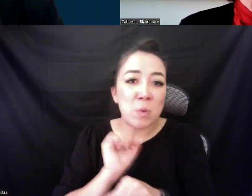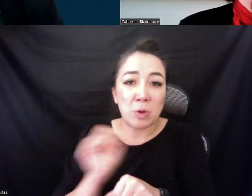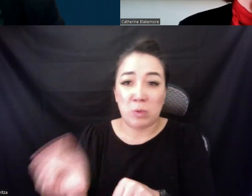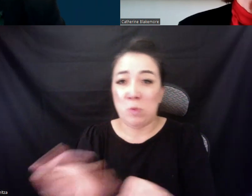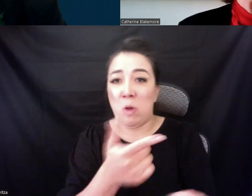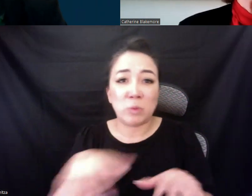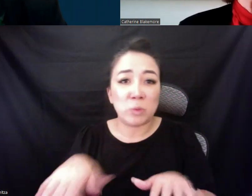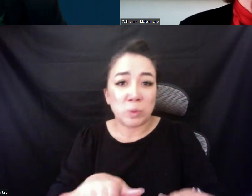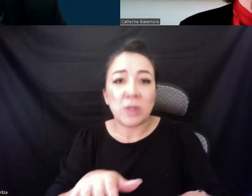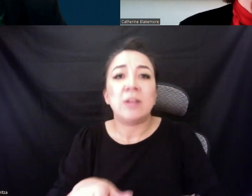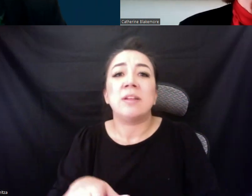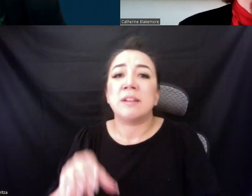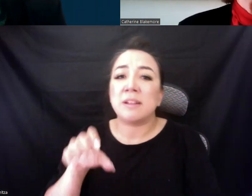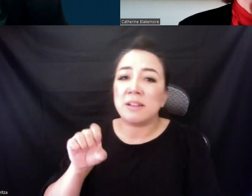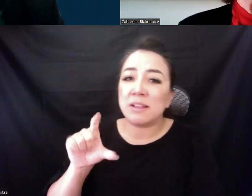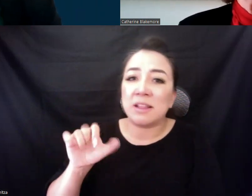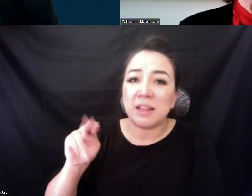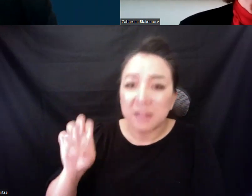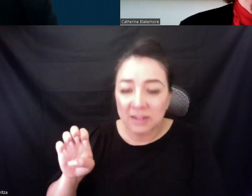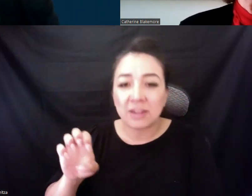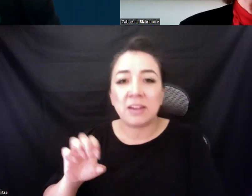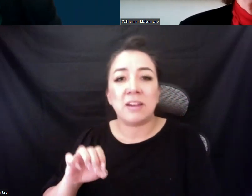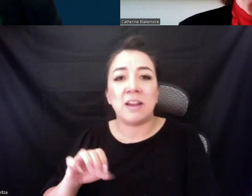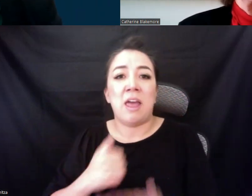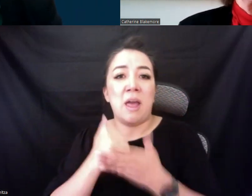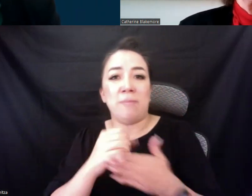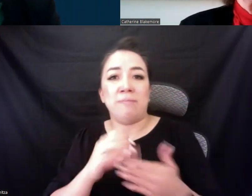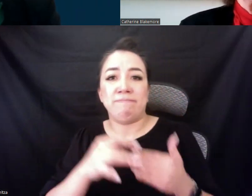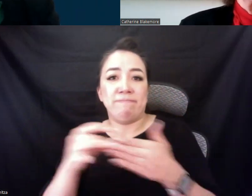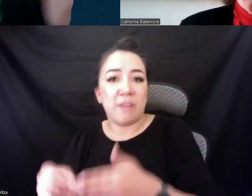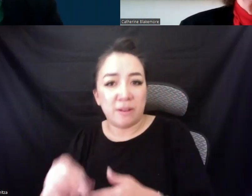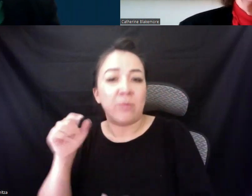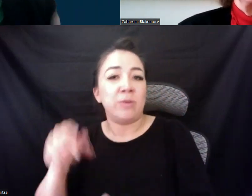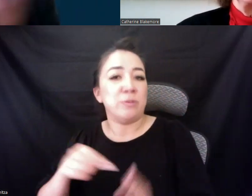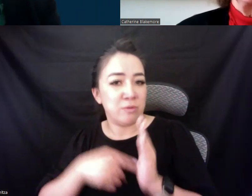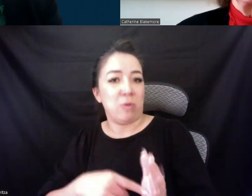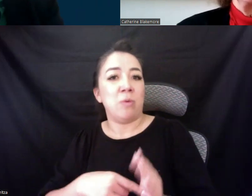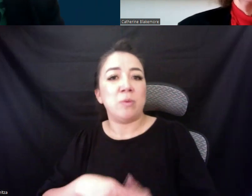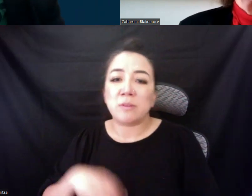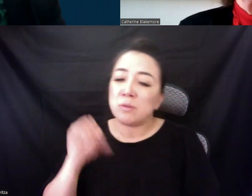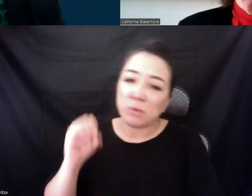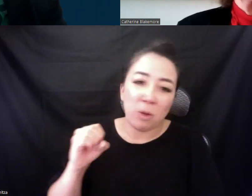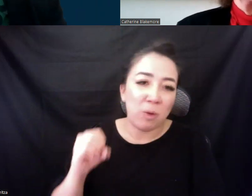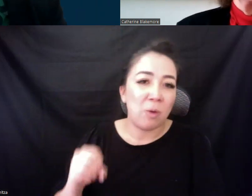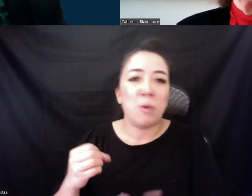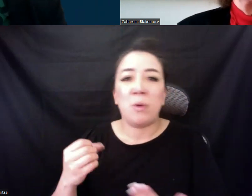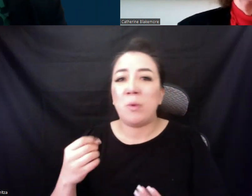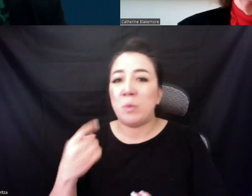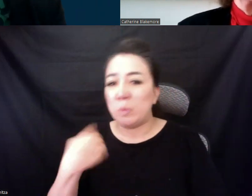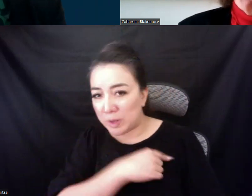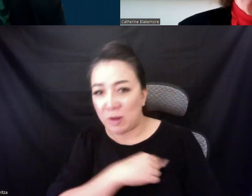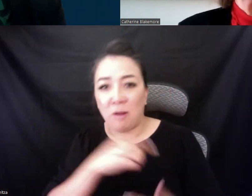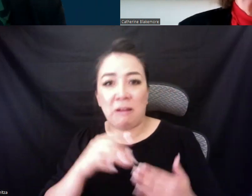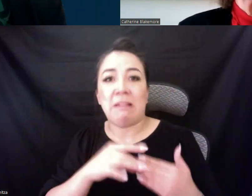doing. Celine, how Compass was highlighted. So, we are leading